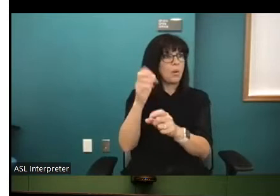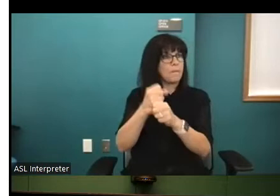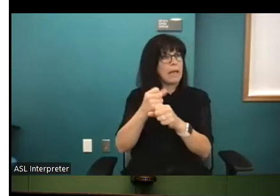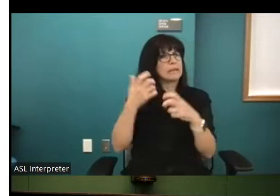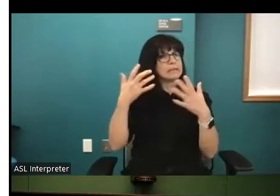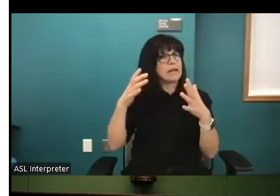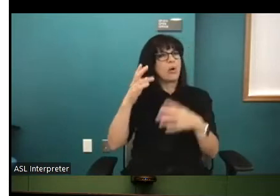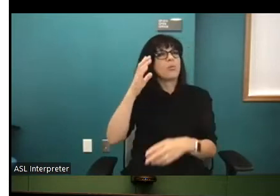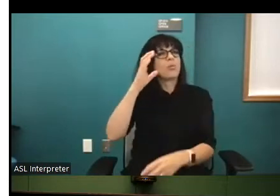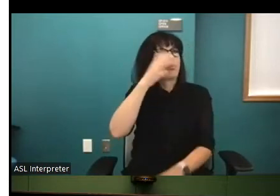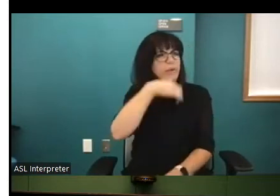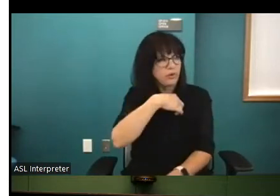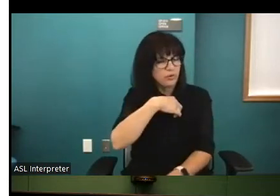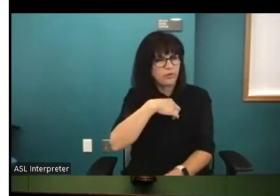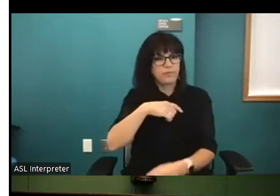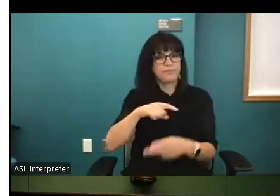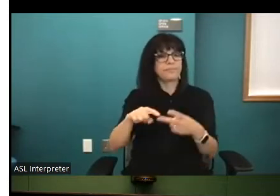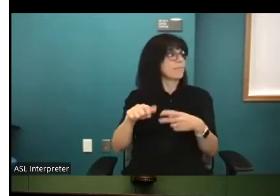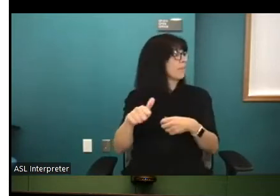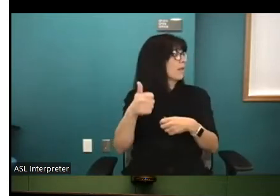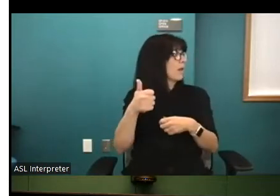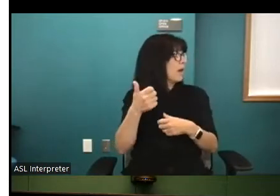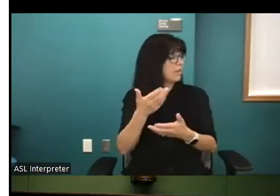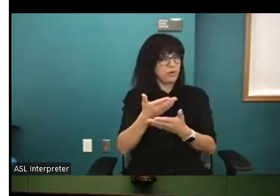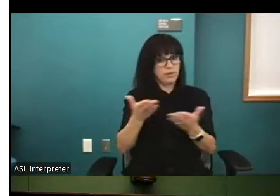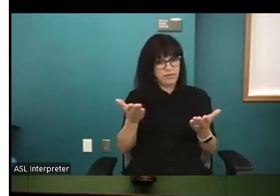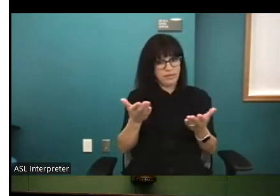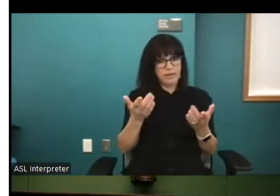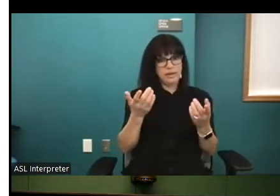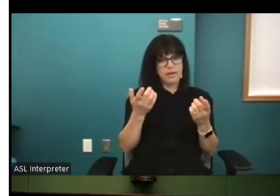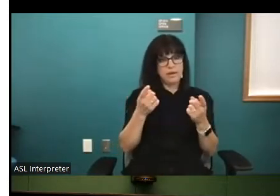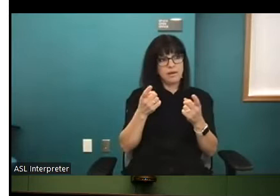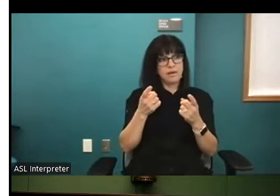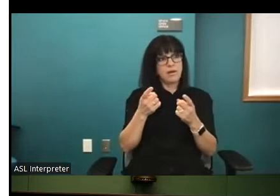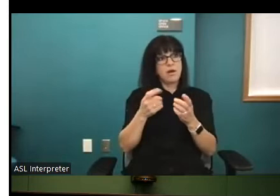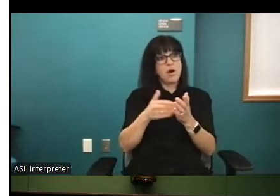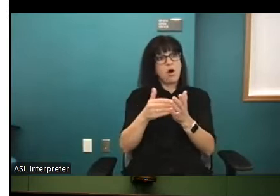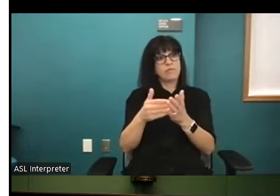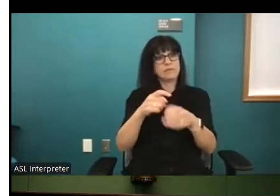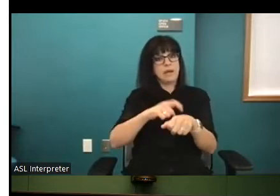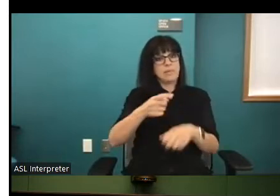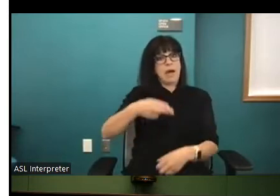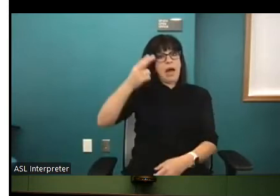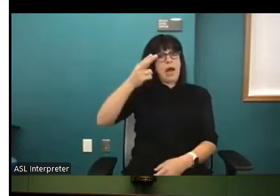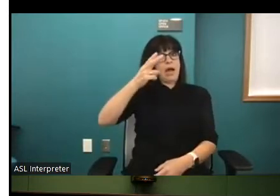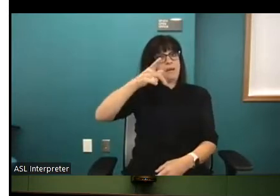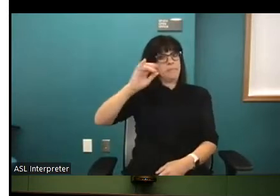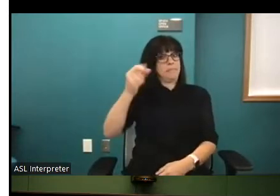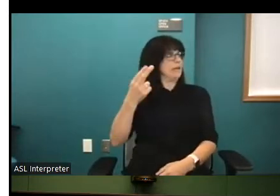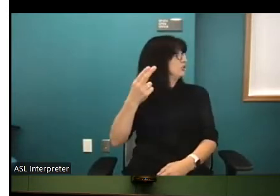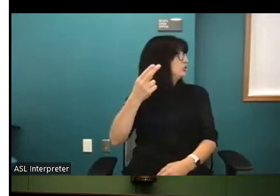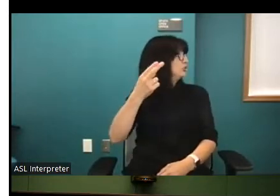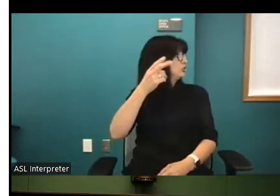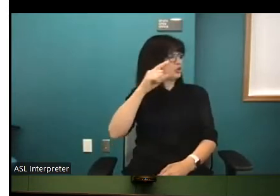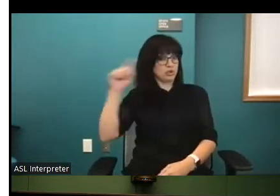weird. The other thing, a lot of times, so this is high pitch over here. This is